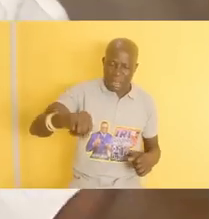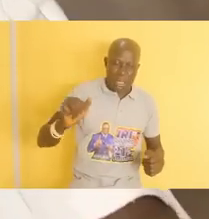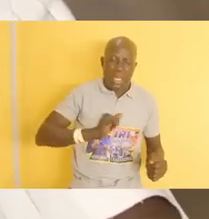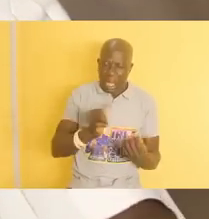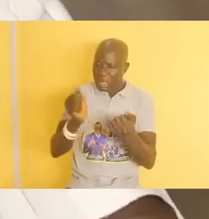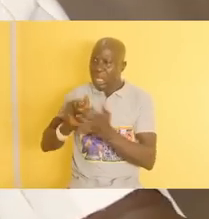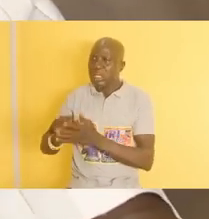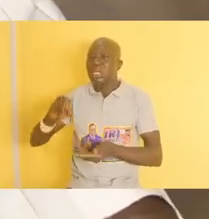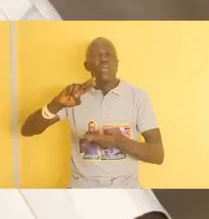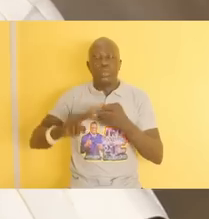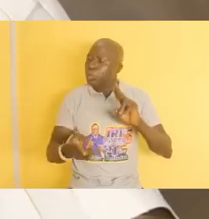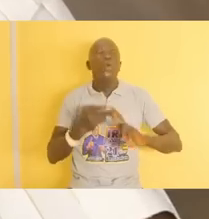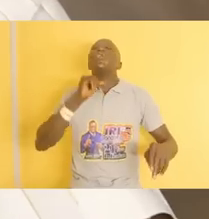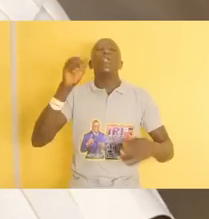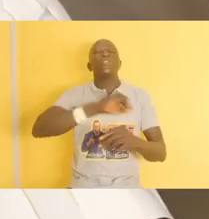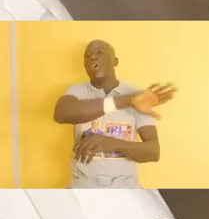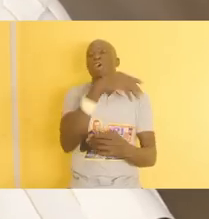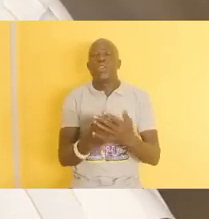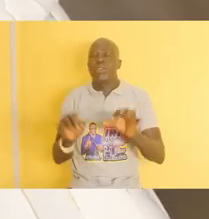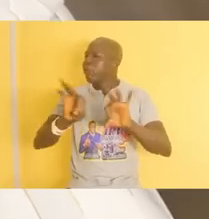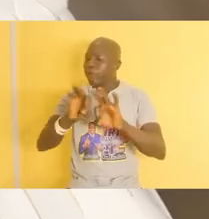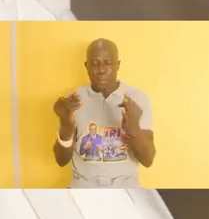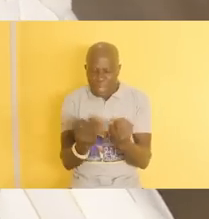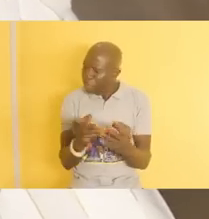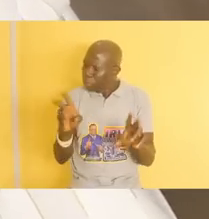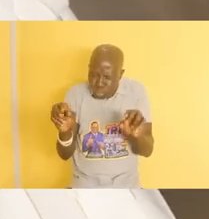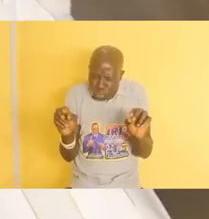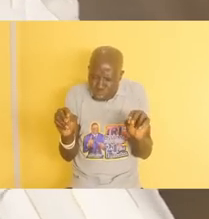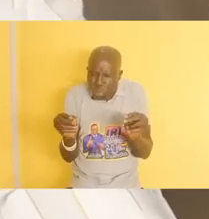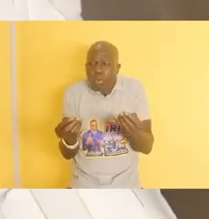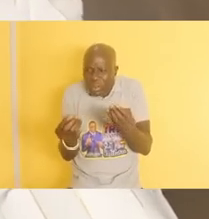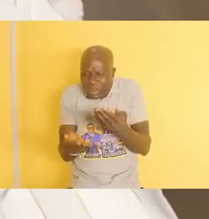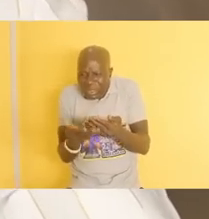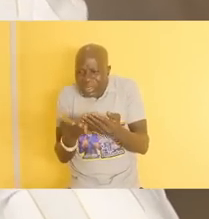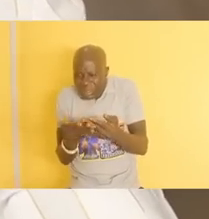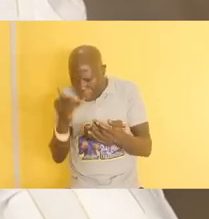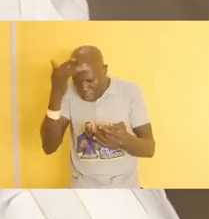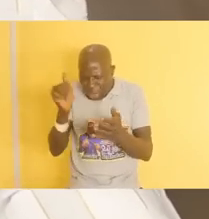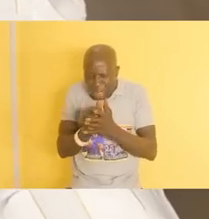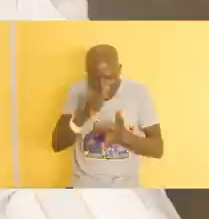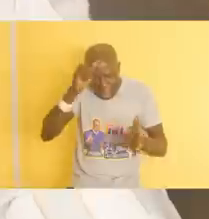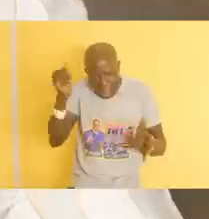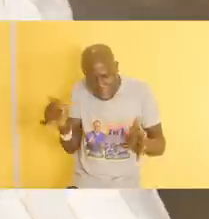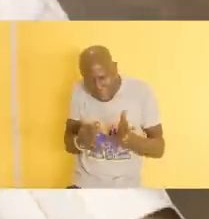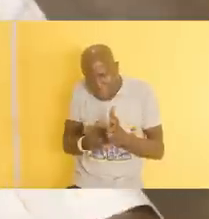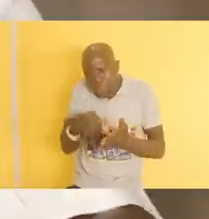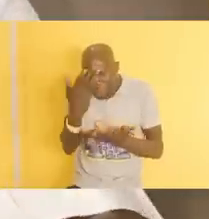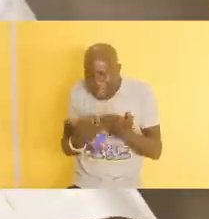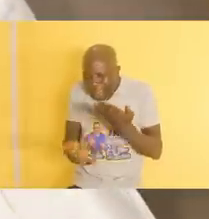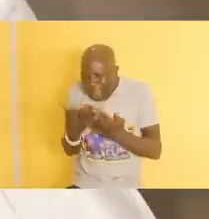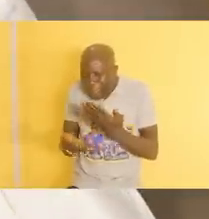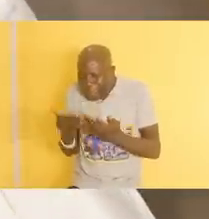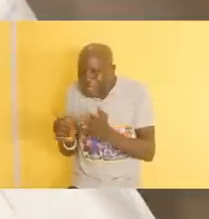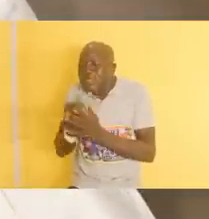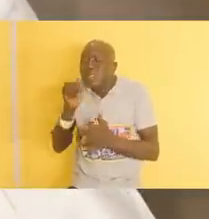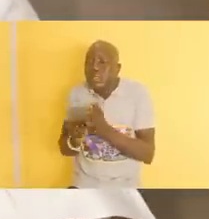your problem. Ben, yes. I am at the point where they know. Oh, you let me one man, the men, the men are silly. I want to believe about because it. They